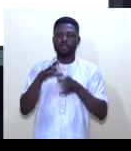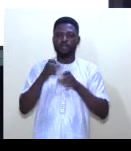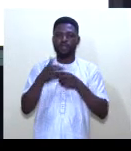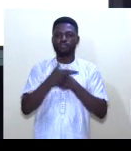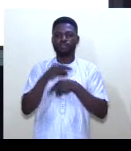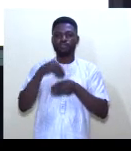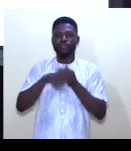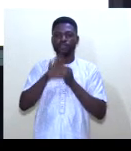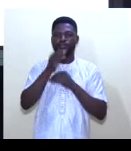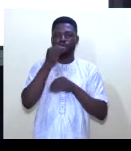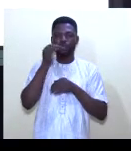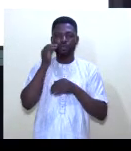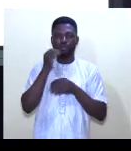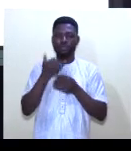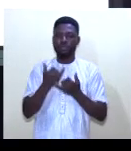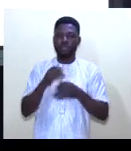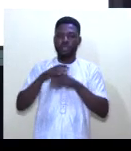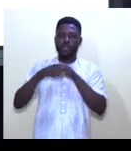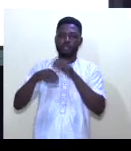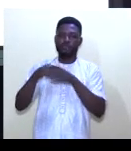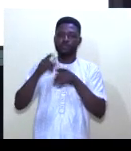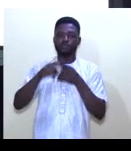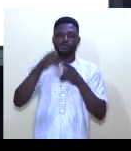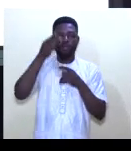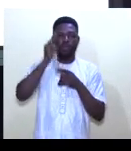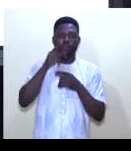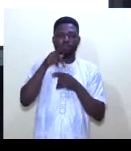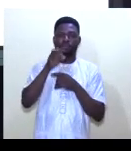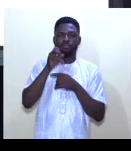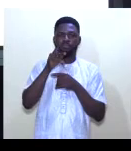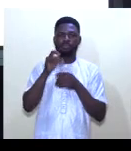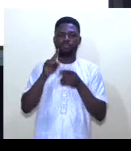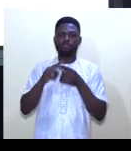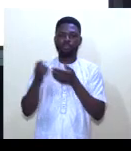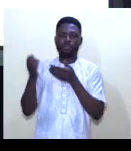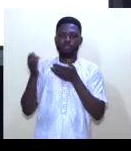classroom in your home. I will now hand you over to Uncle Popo to bring you up to speed